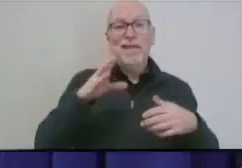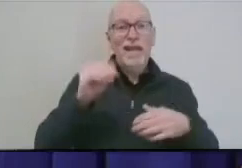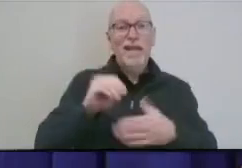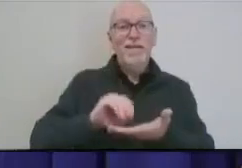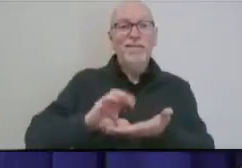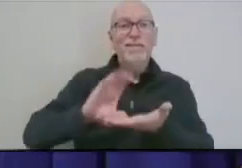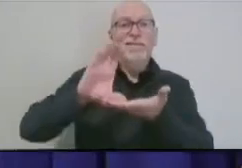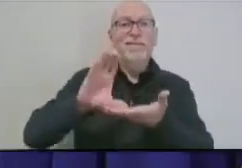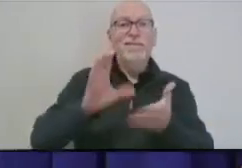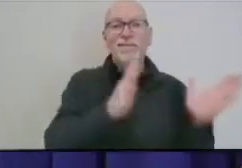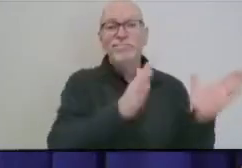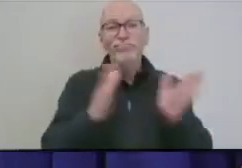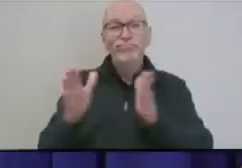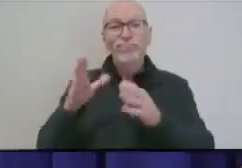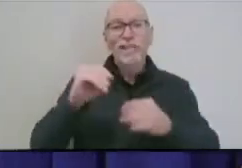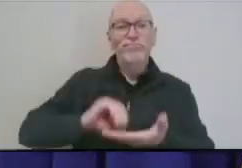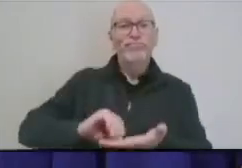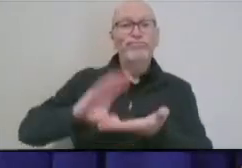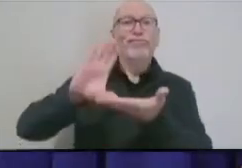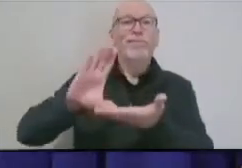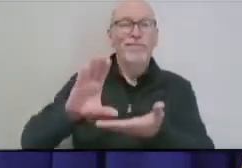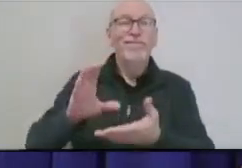going up across the whole state of Indiana.